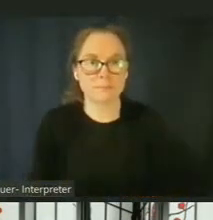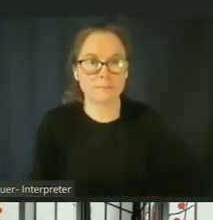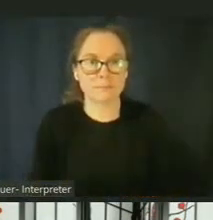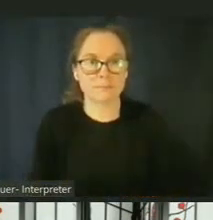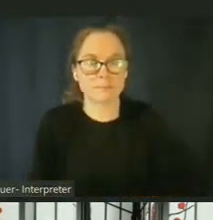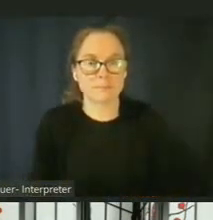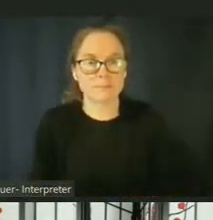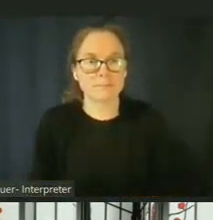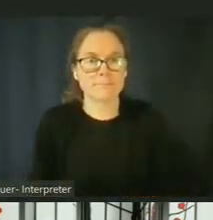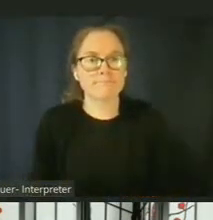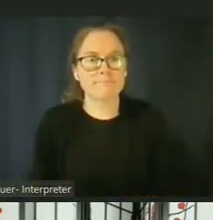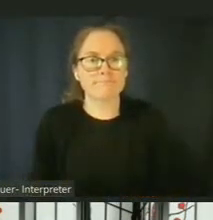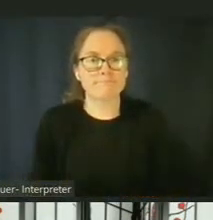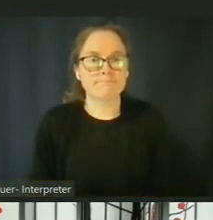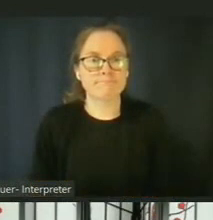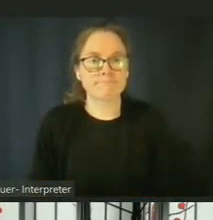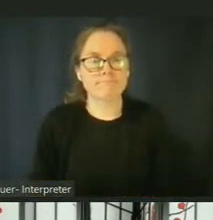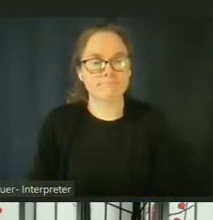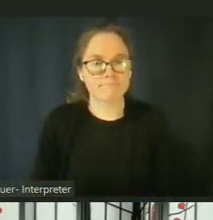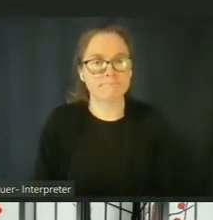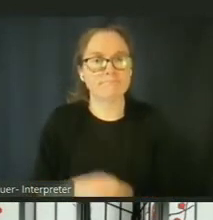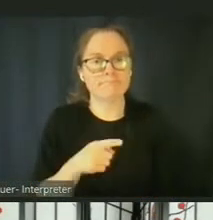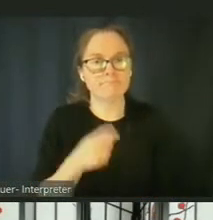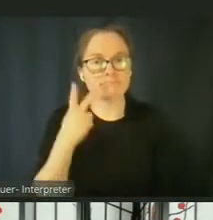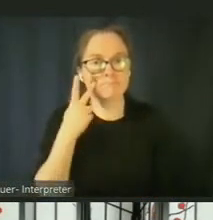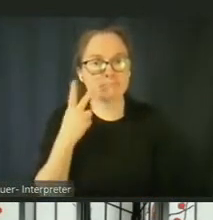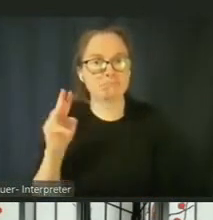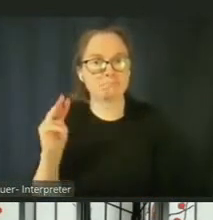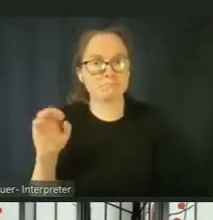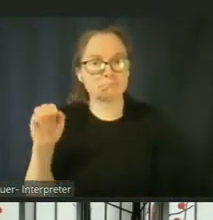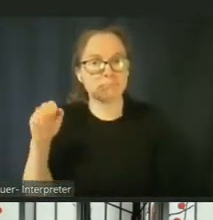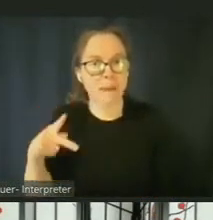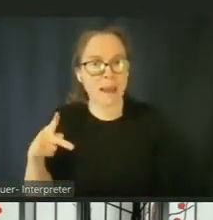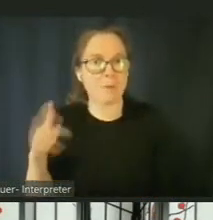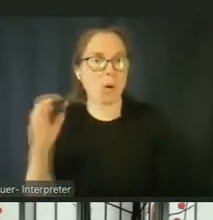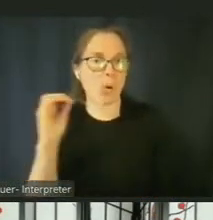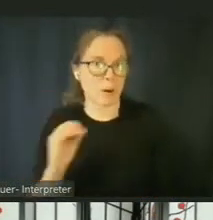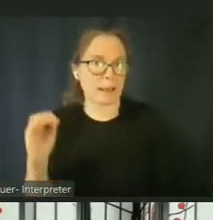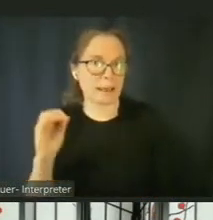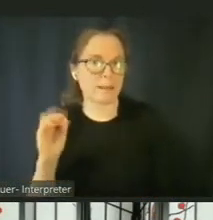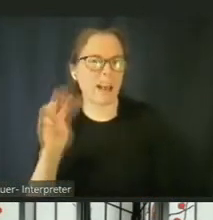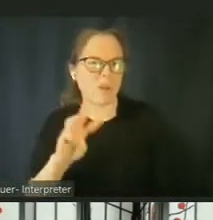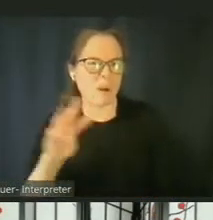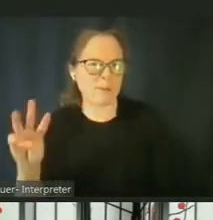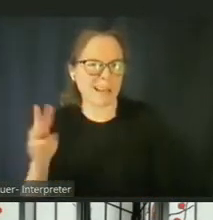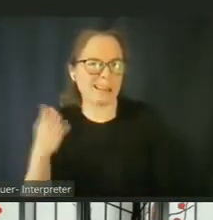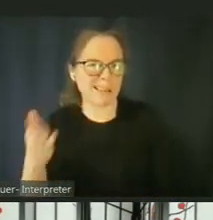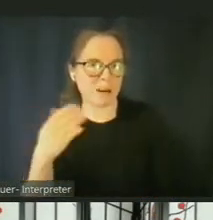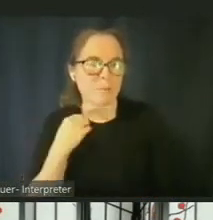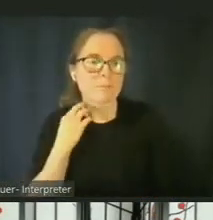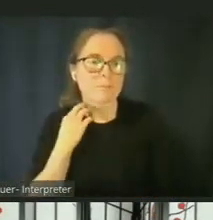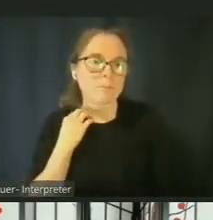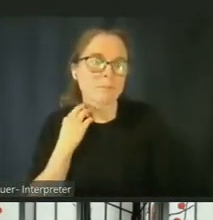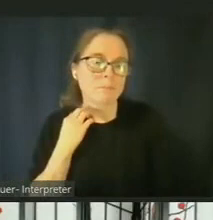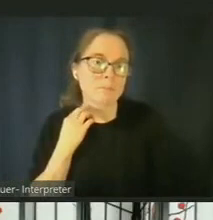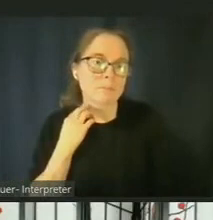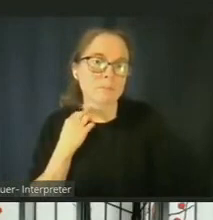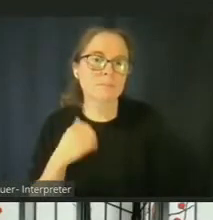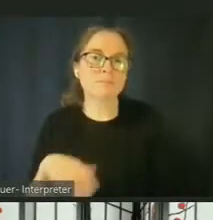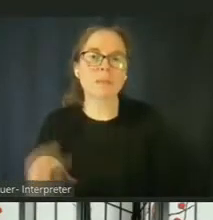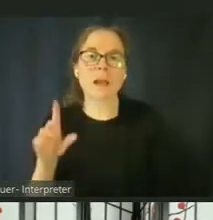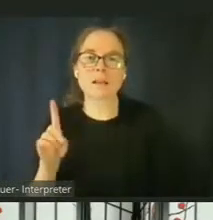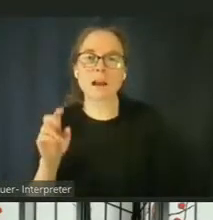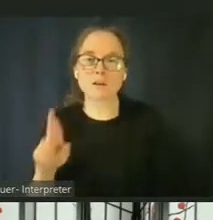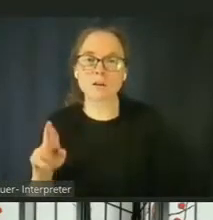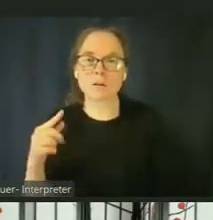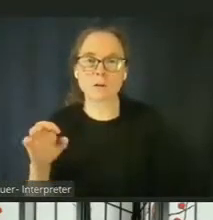So this is a map on the COVID-19 Oregon website. And I think Dr.